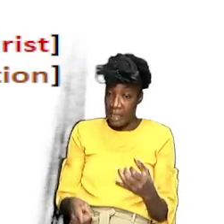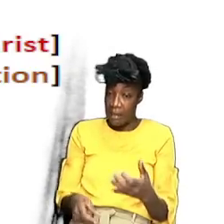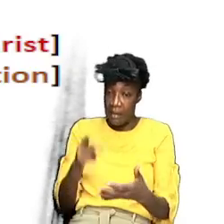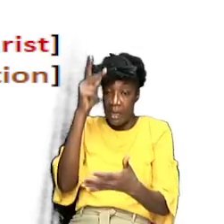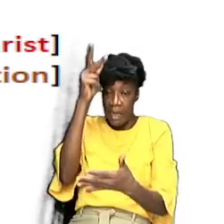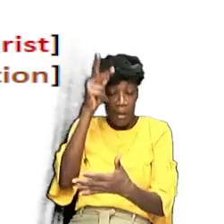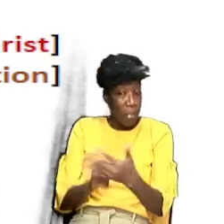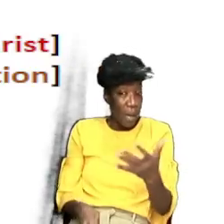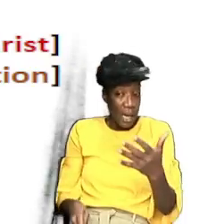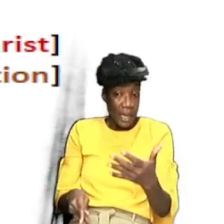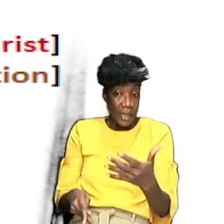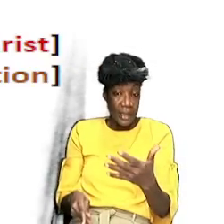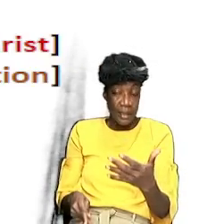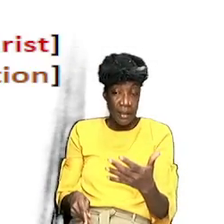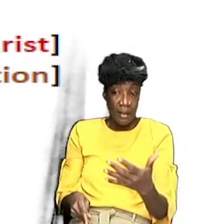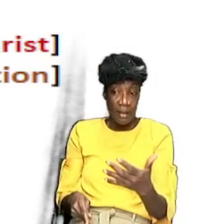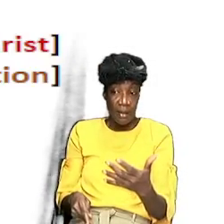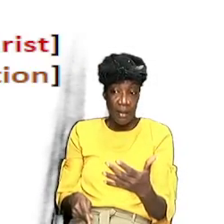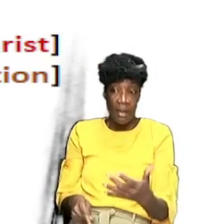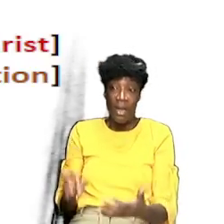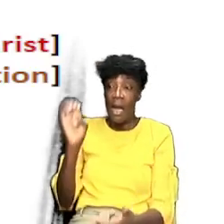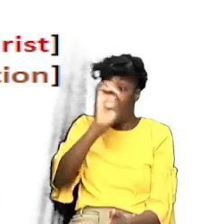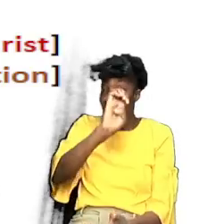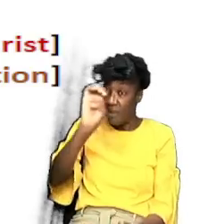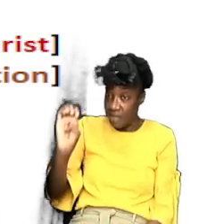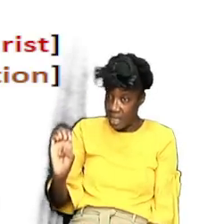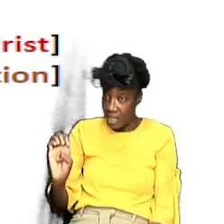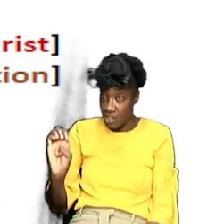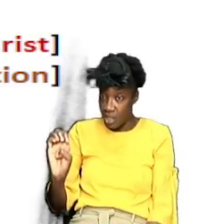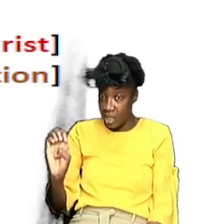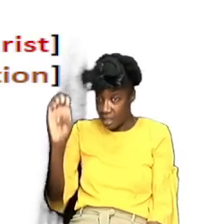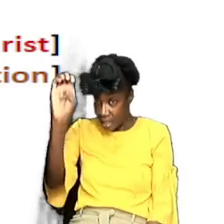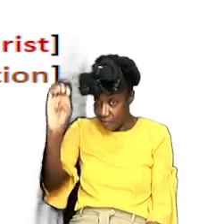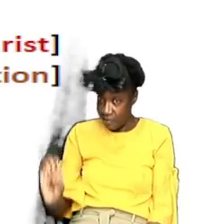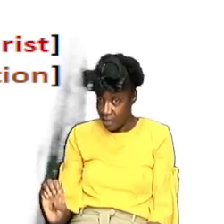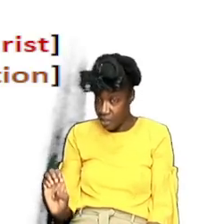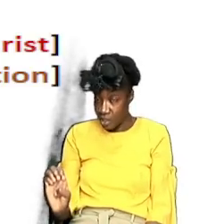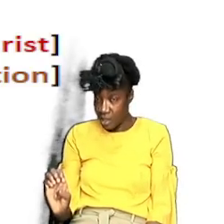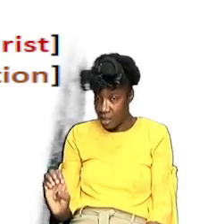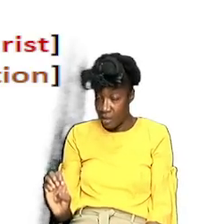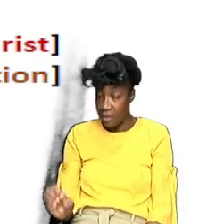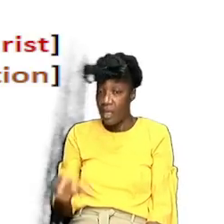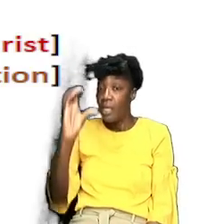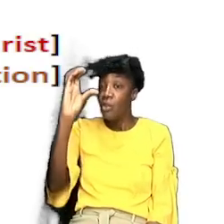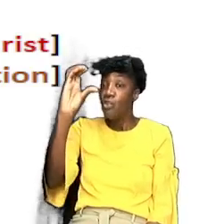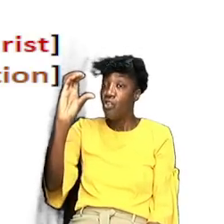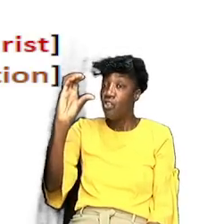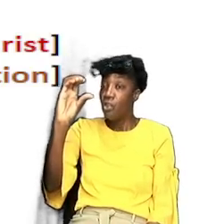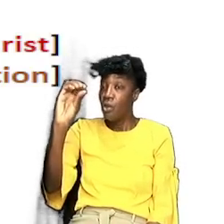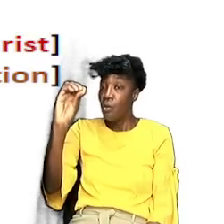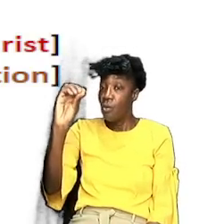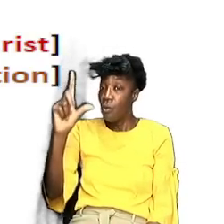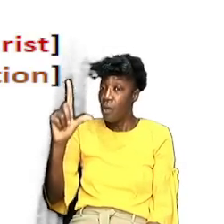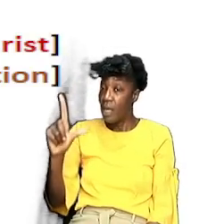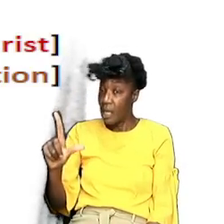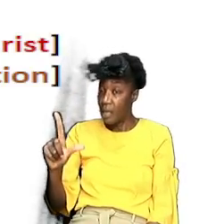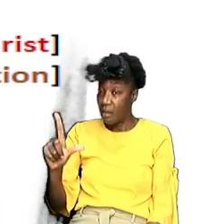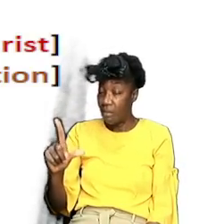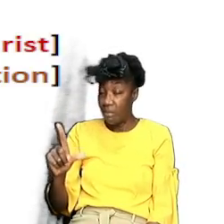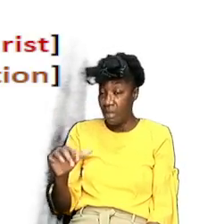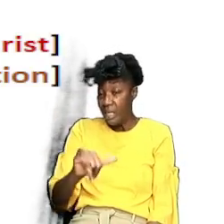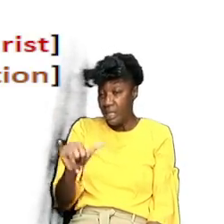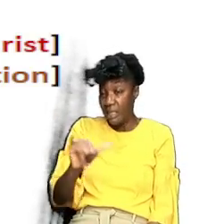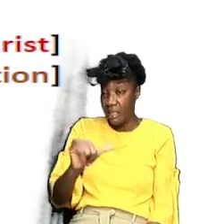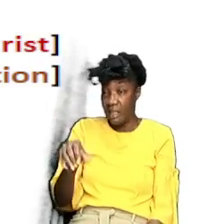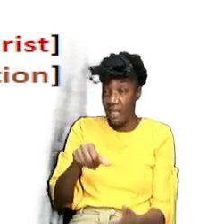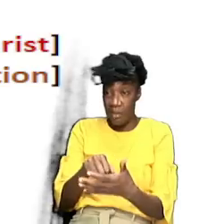book of Ephesians, and you look at the last part of the letter of the book of Colossians, and they are very similar in writing,